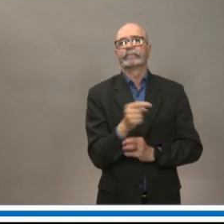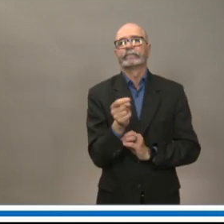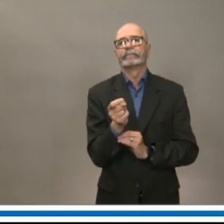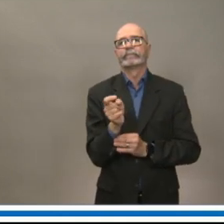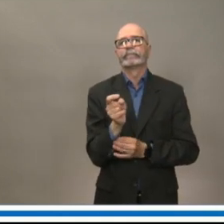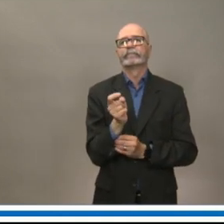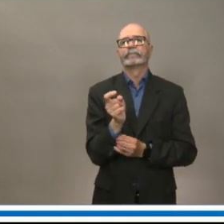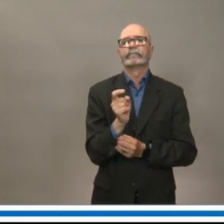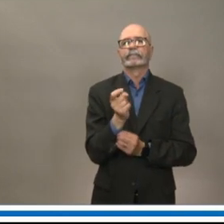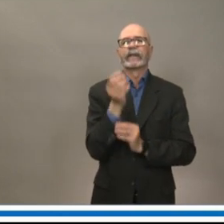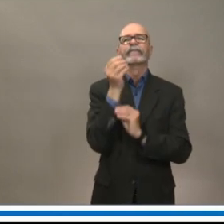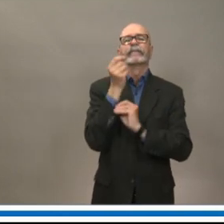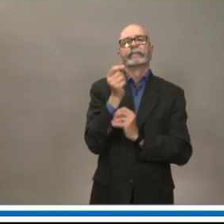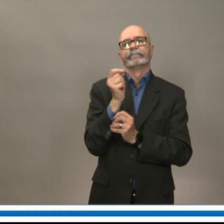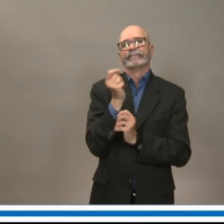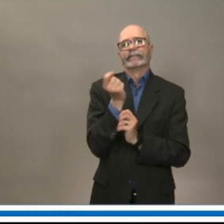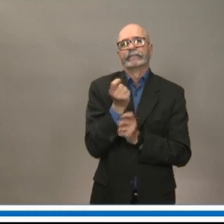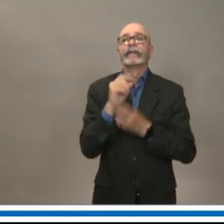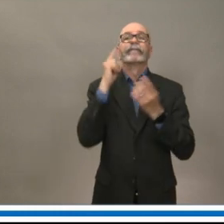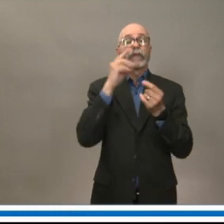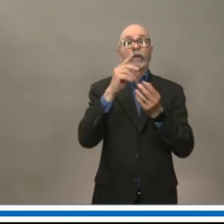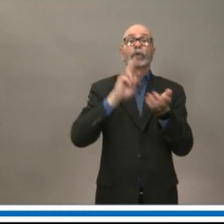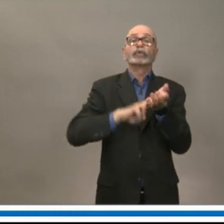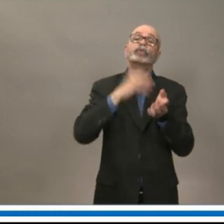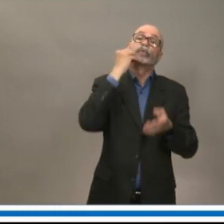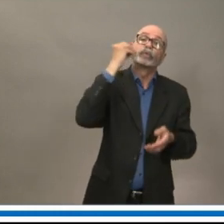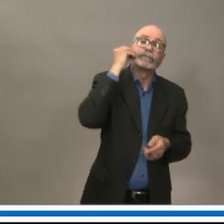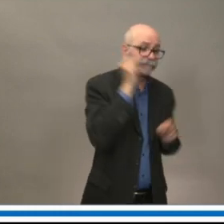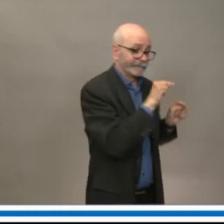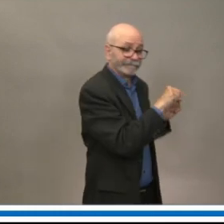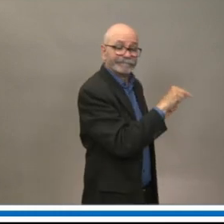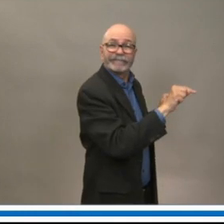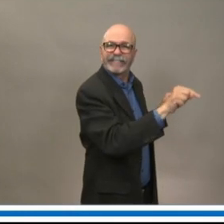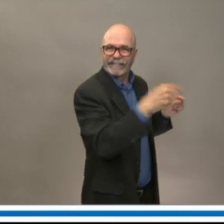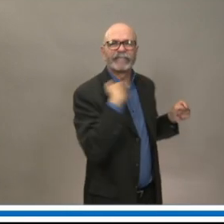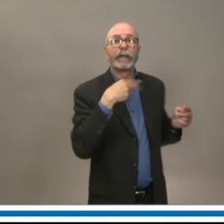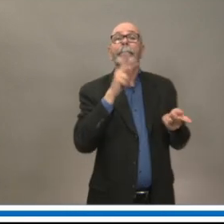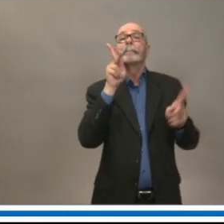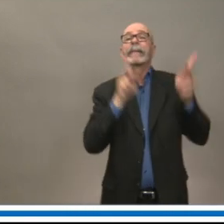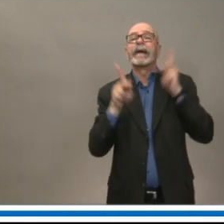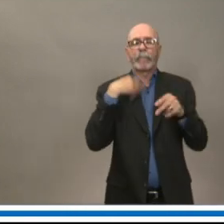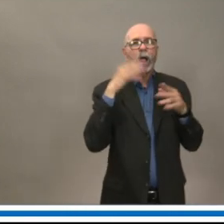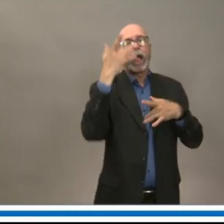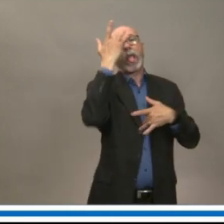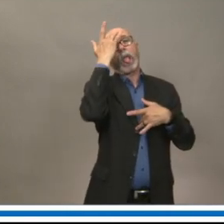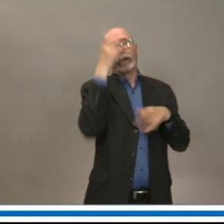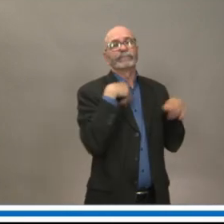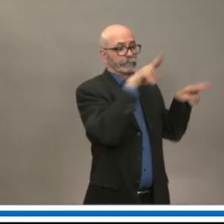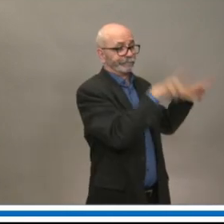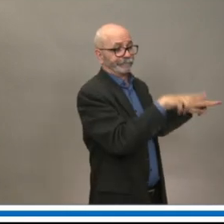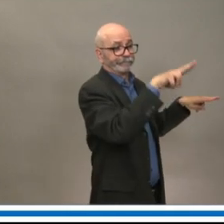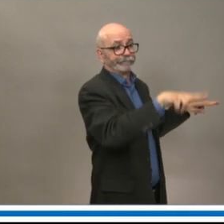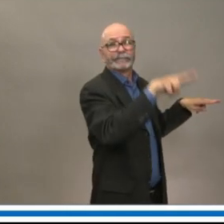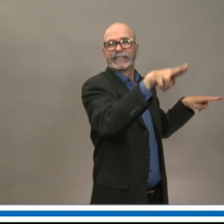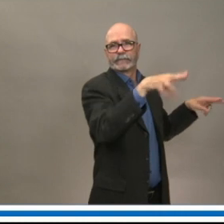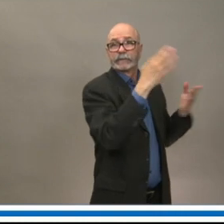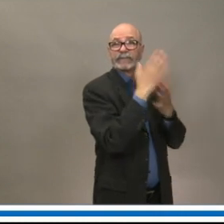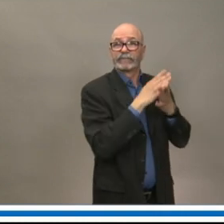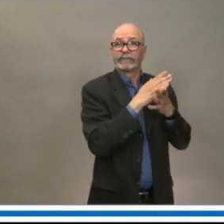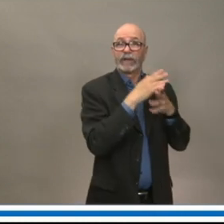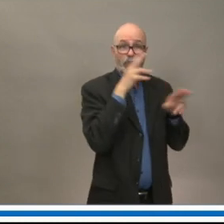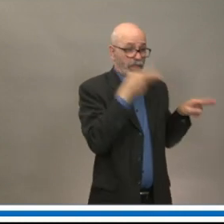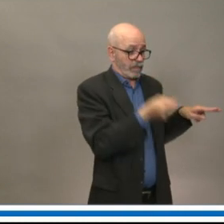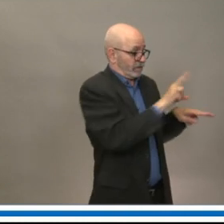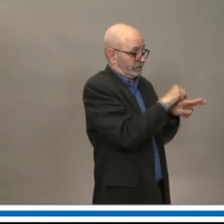2 people to a room in Nova Scotia's nursing homes during the pandemic may contribute to the spread of the disease. Going forward, would your